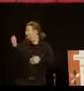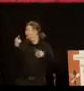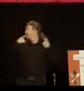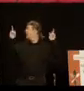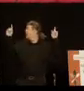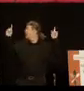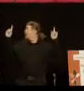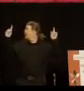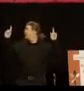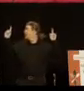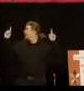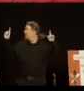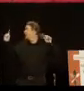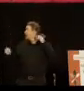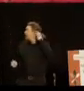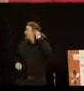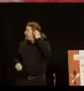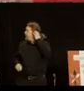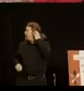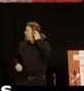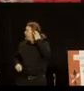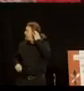Ta-da!